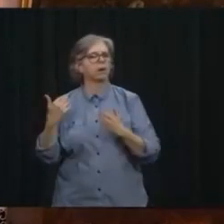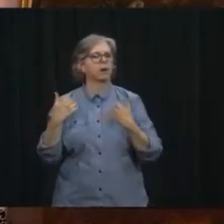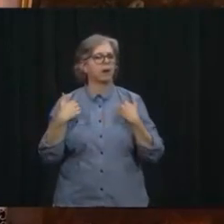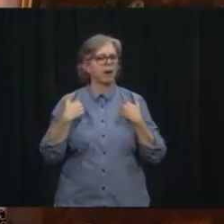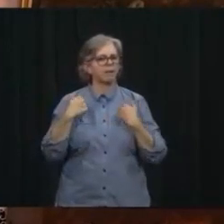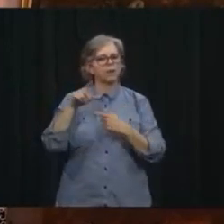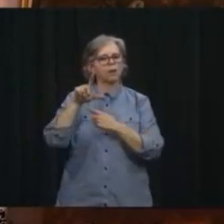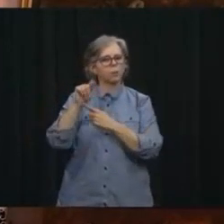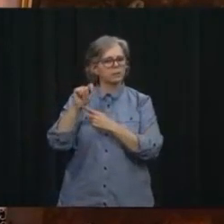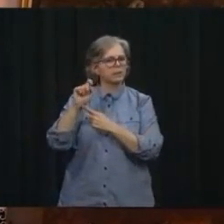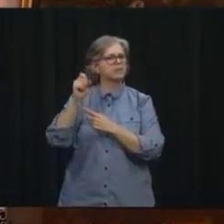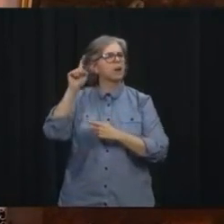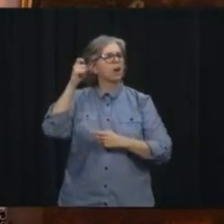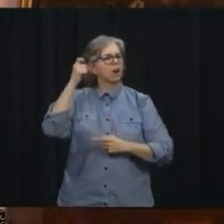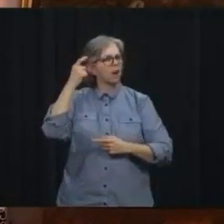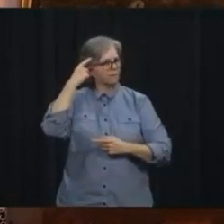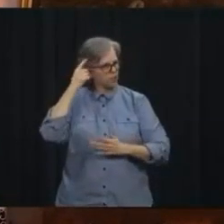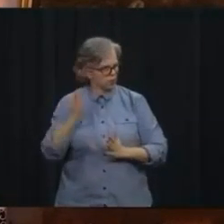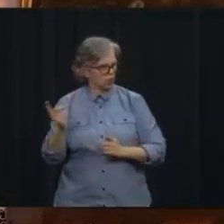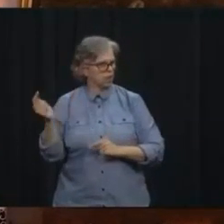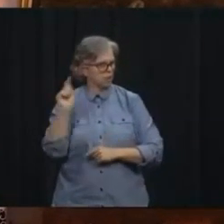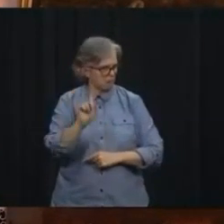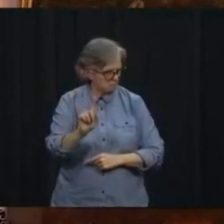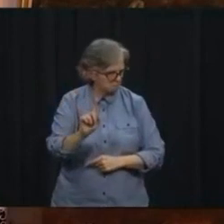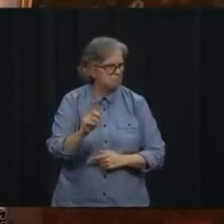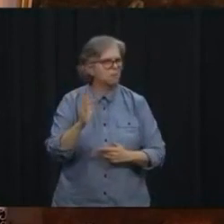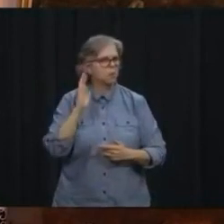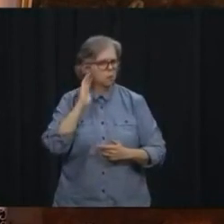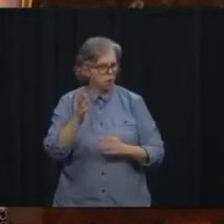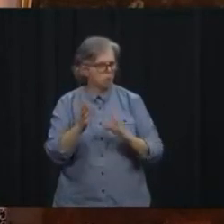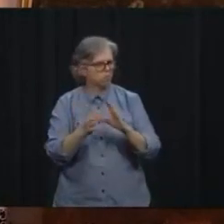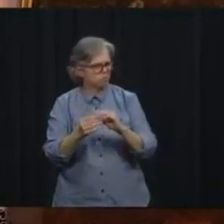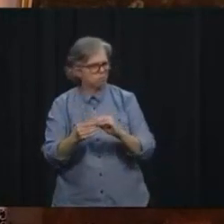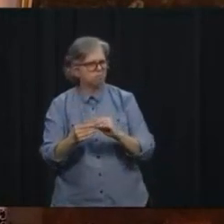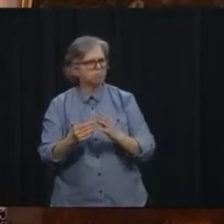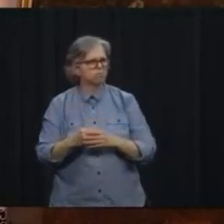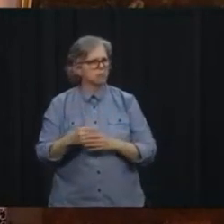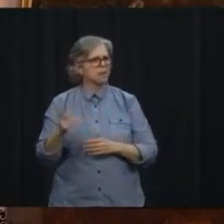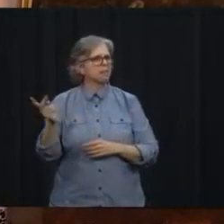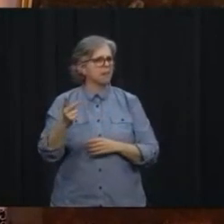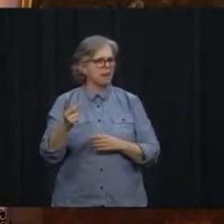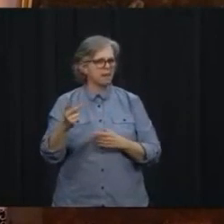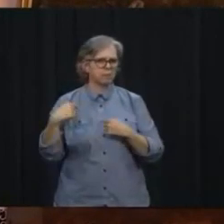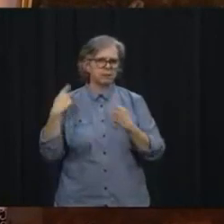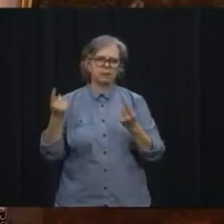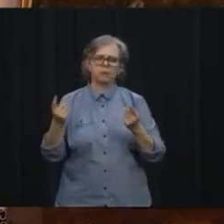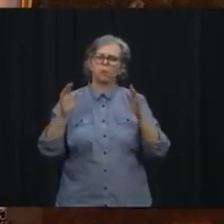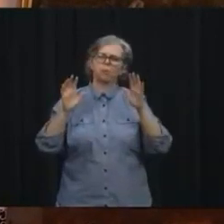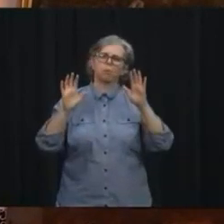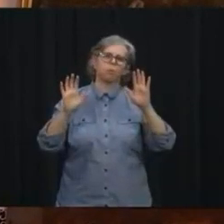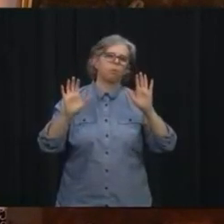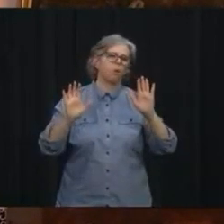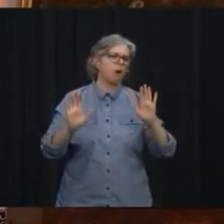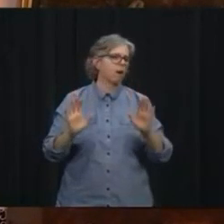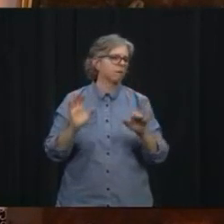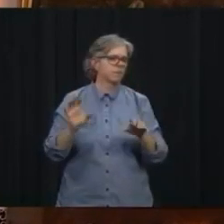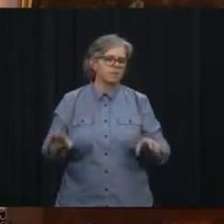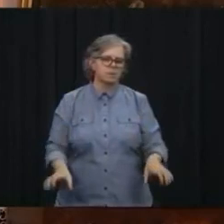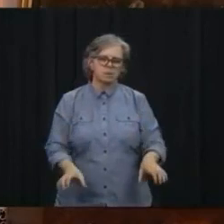support some of our most vulnerable Ohioans, some of our most valued, some of our most